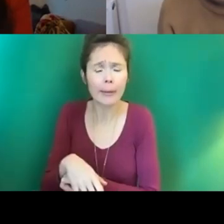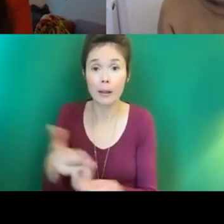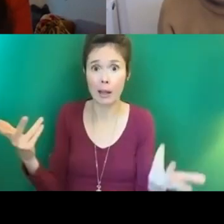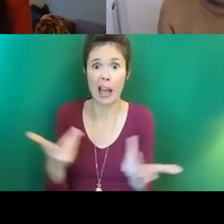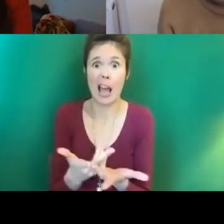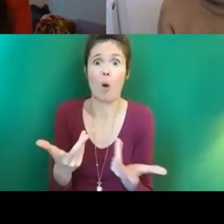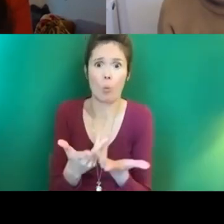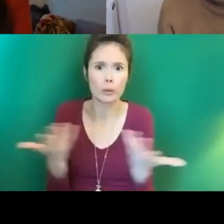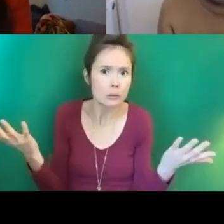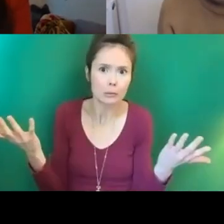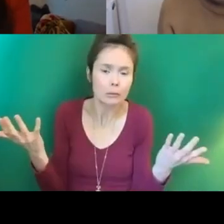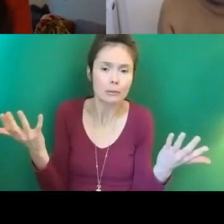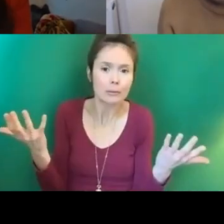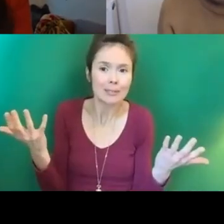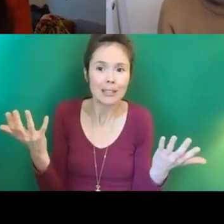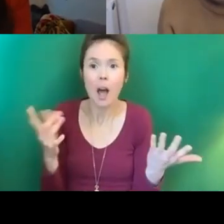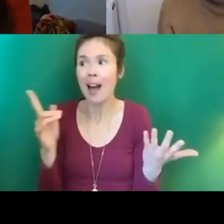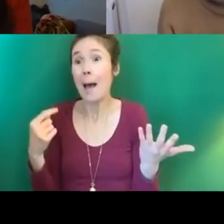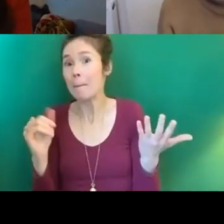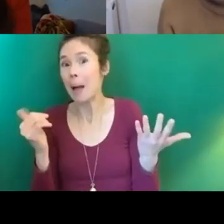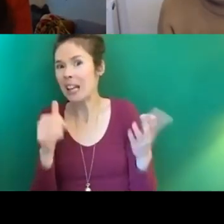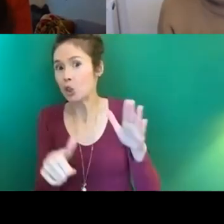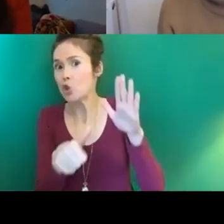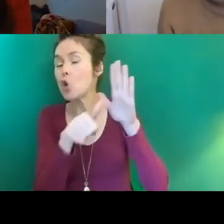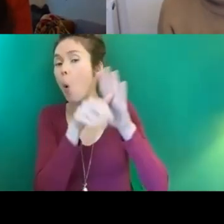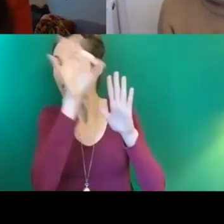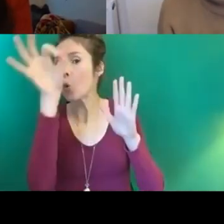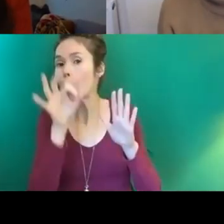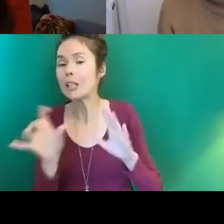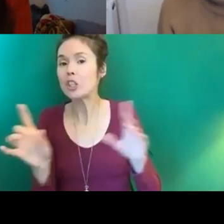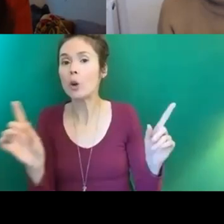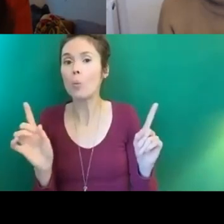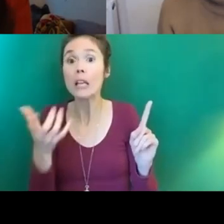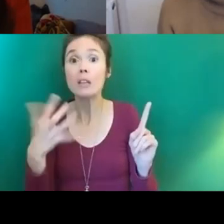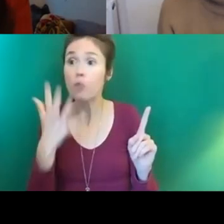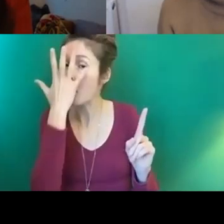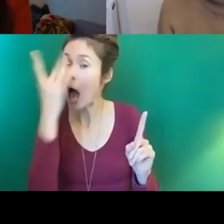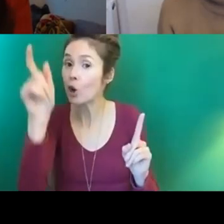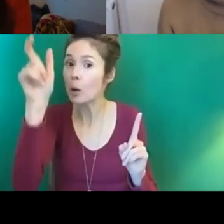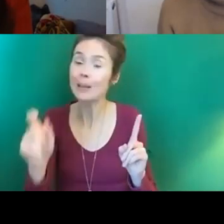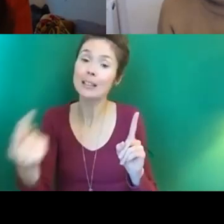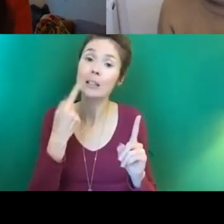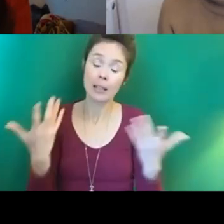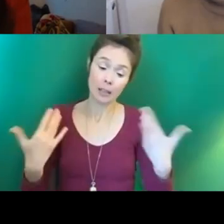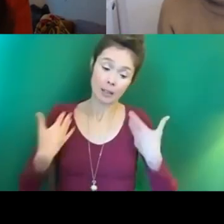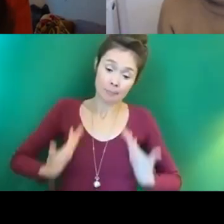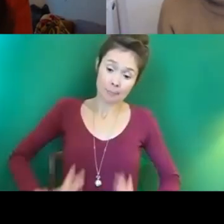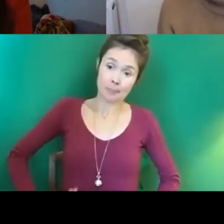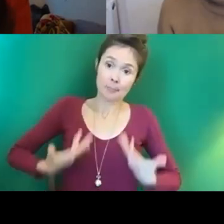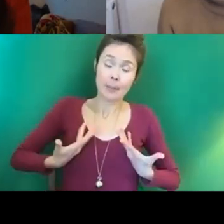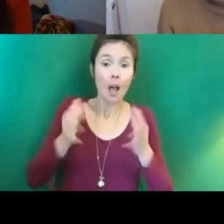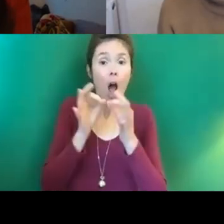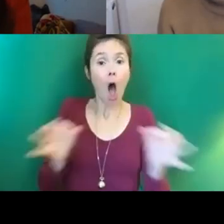And then I suppose my top one is an anonymous one. It says, being an artist is expensive, let alone a